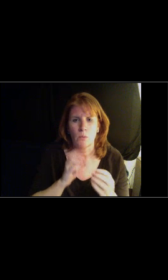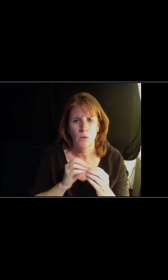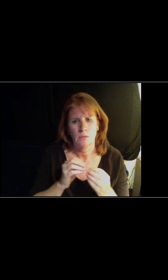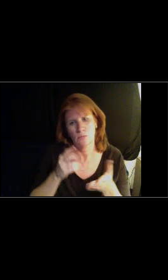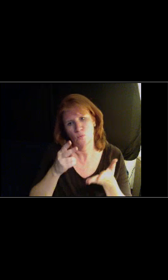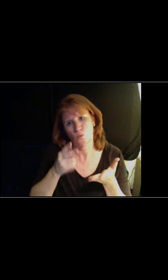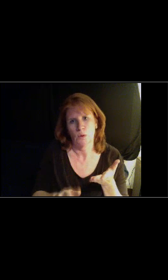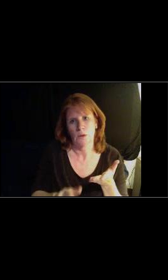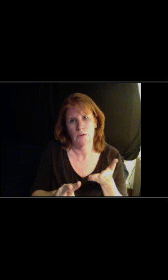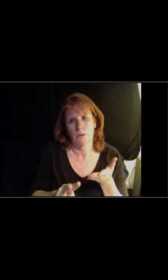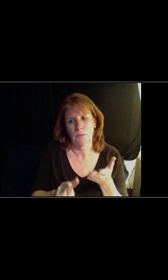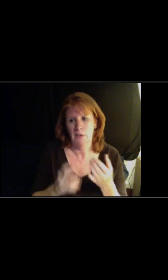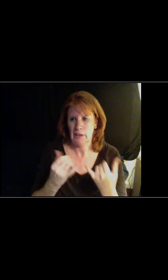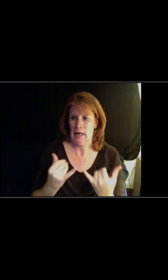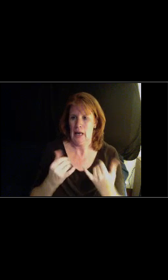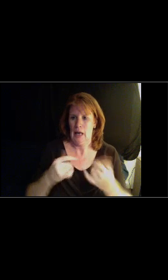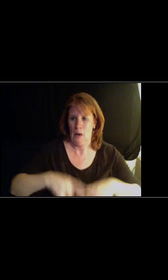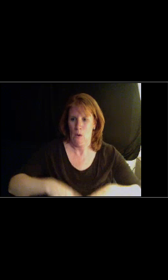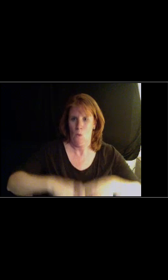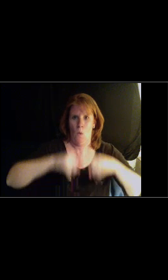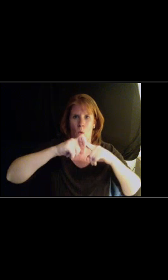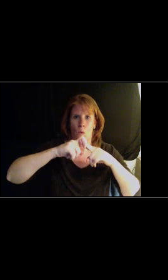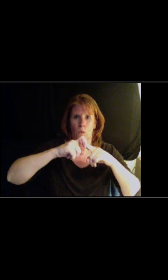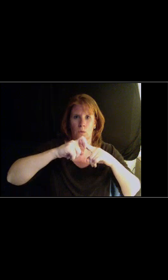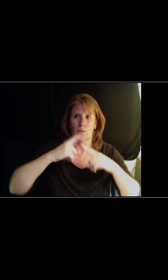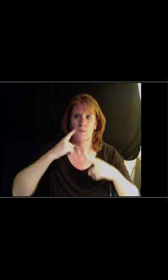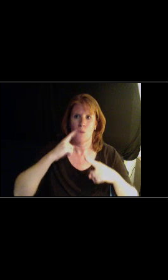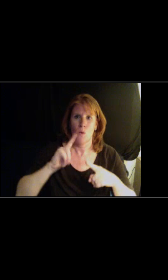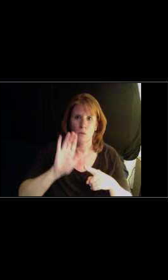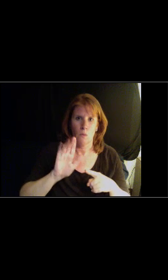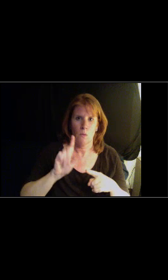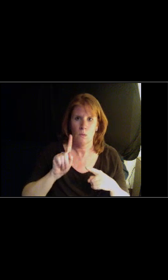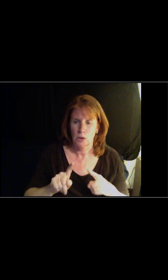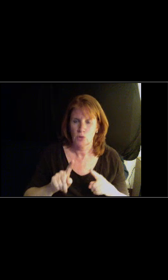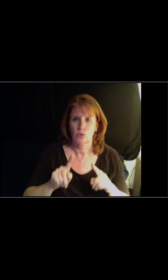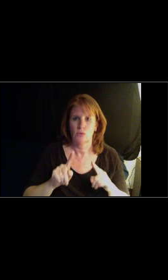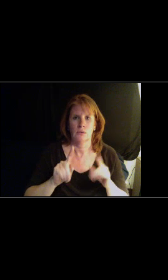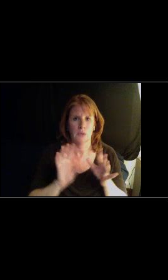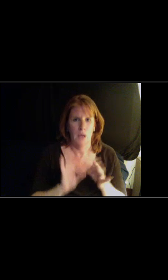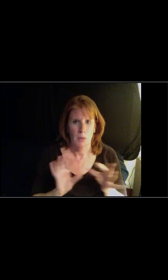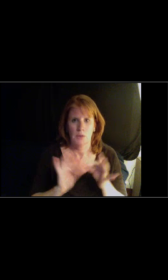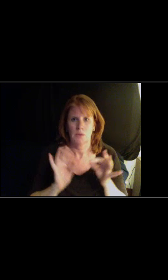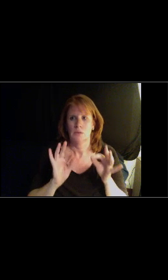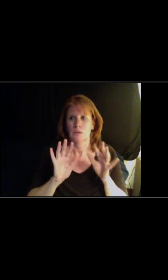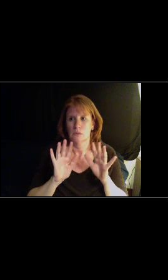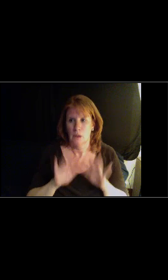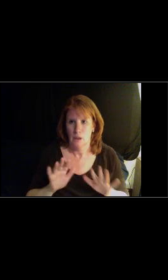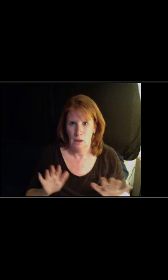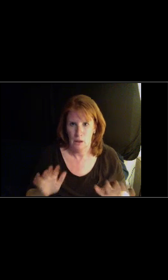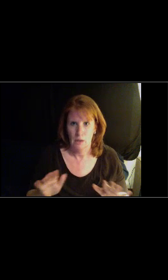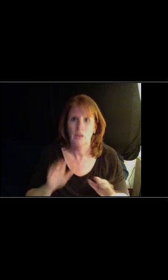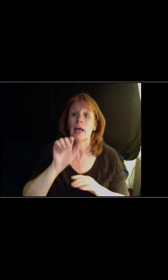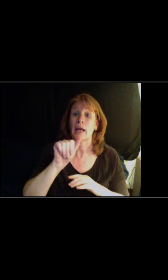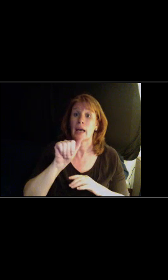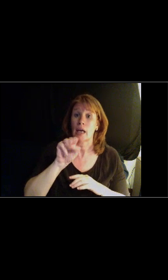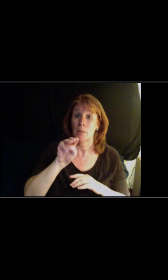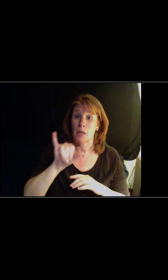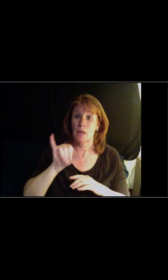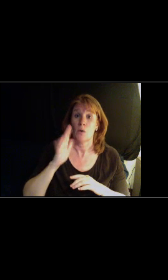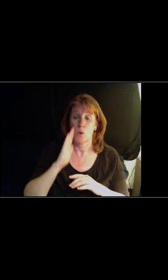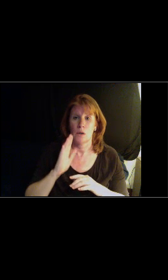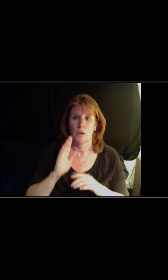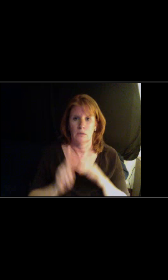be struggles, and how do we work through those in a collaborative approach? But